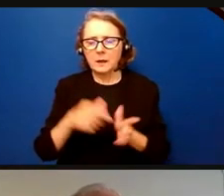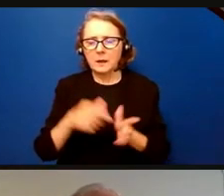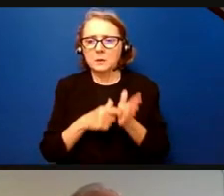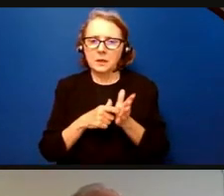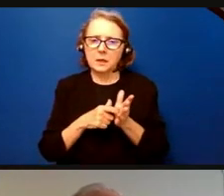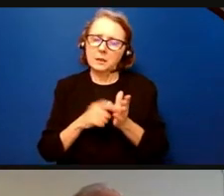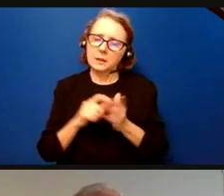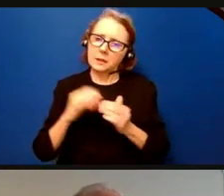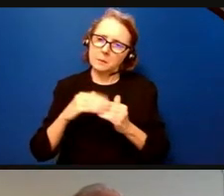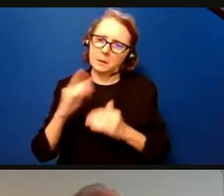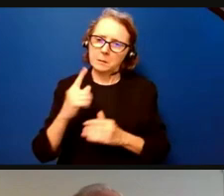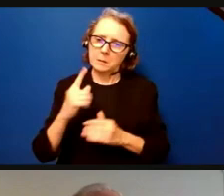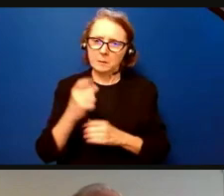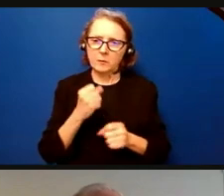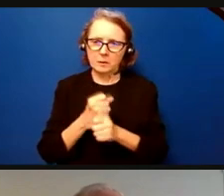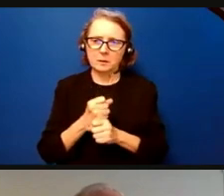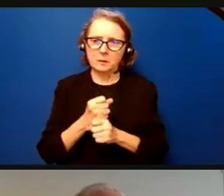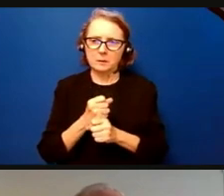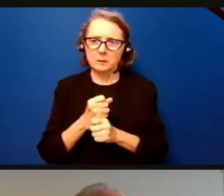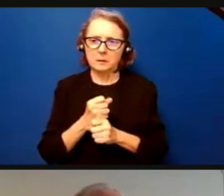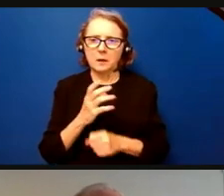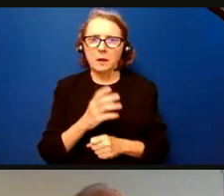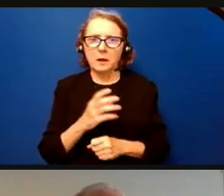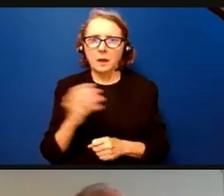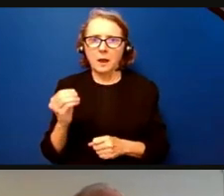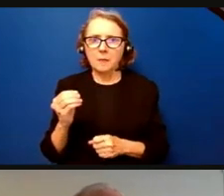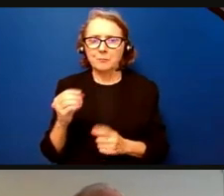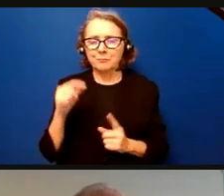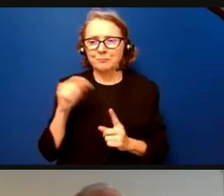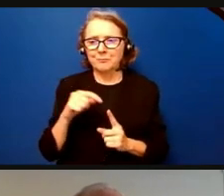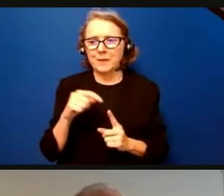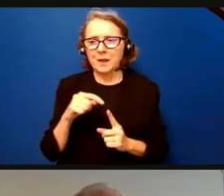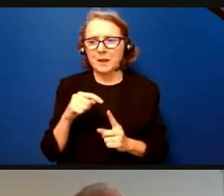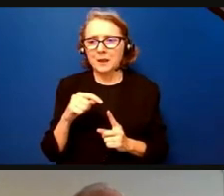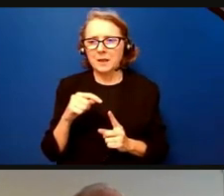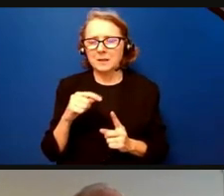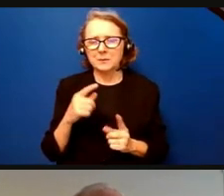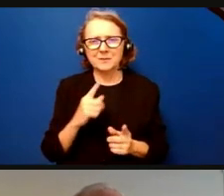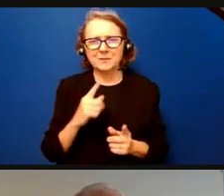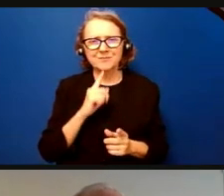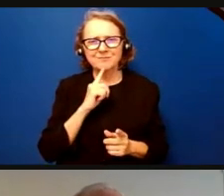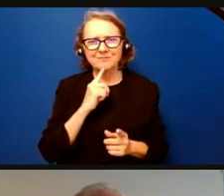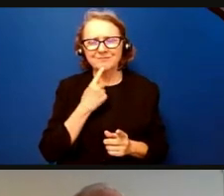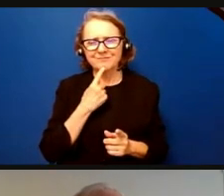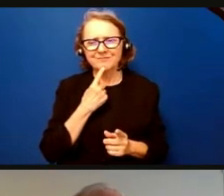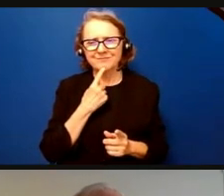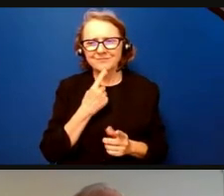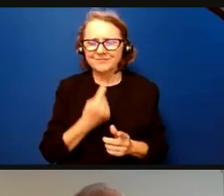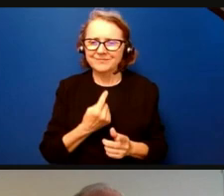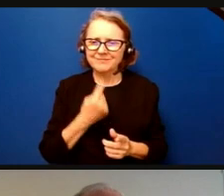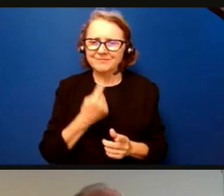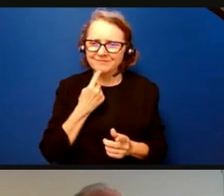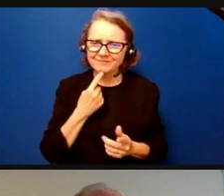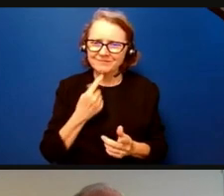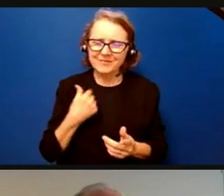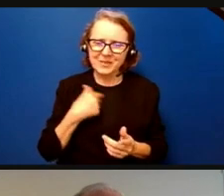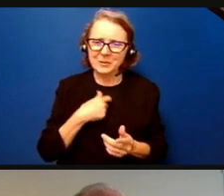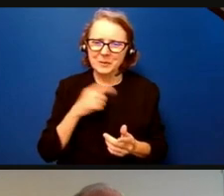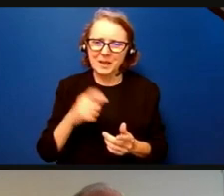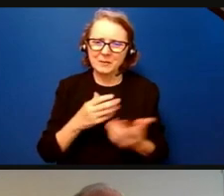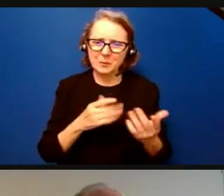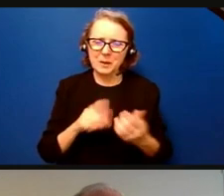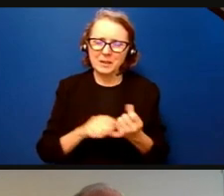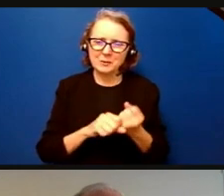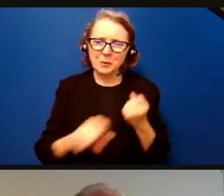a minimum of a year. And that was pretty disappointing that we would have to wait so long. We'd like